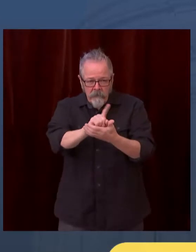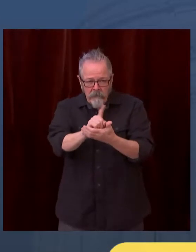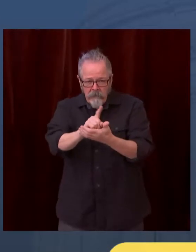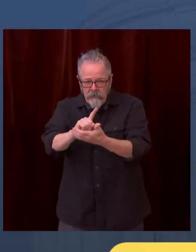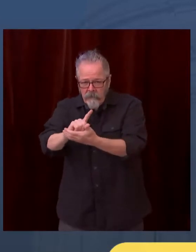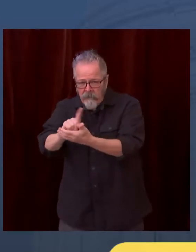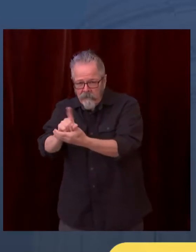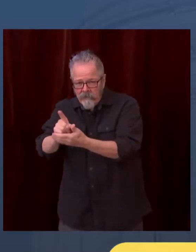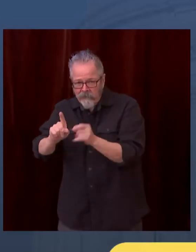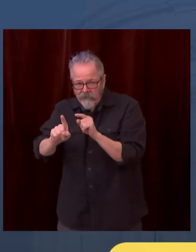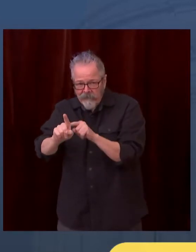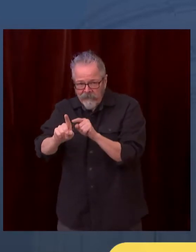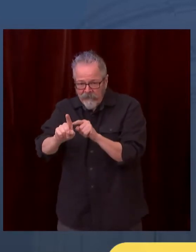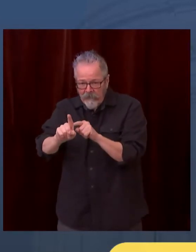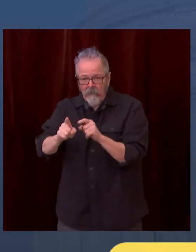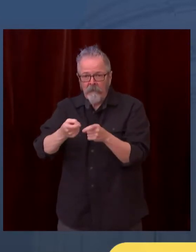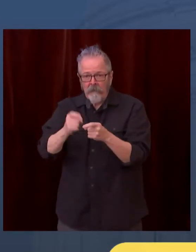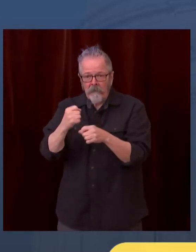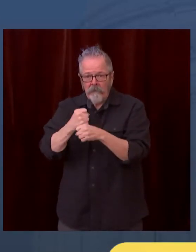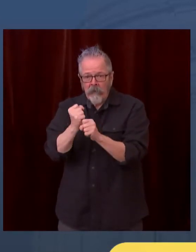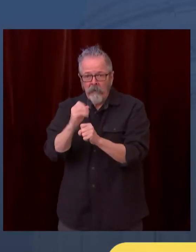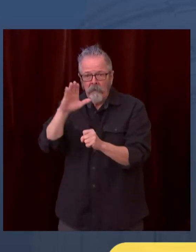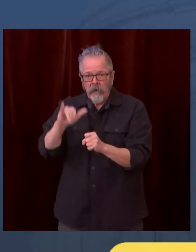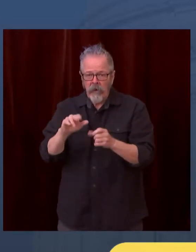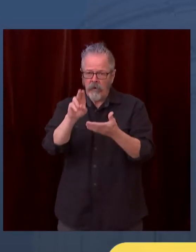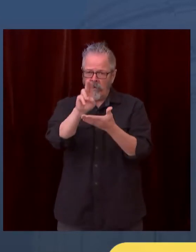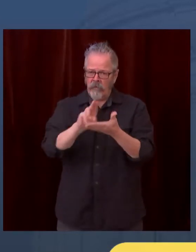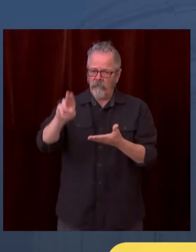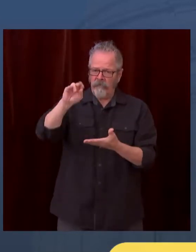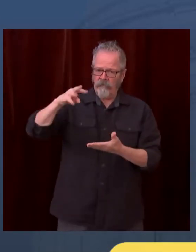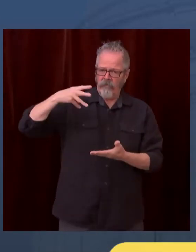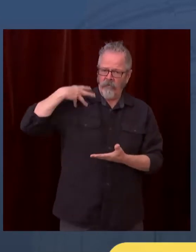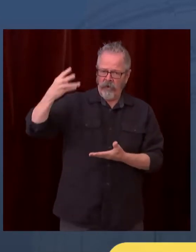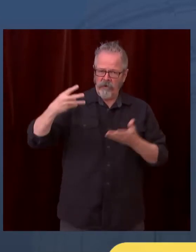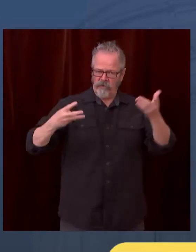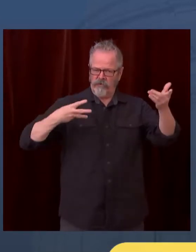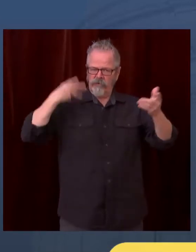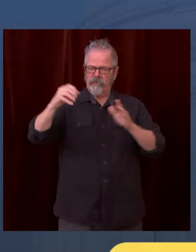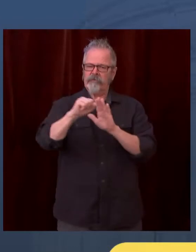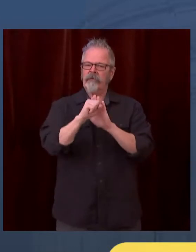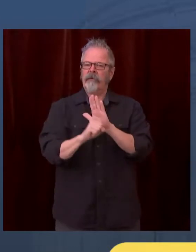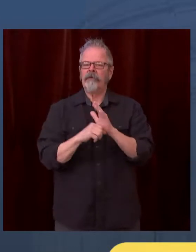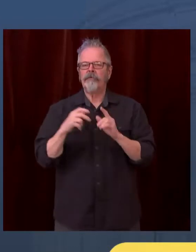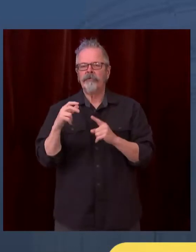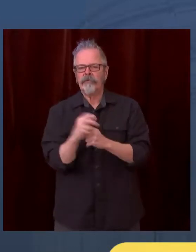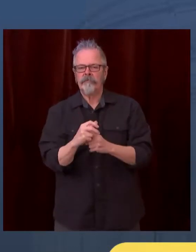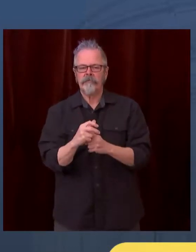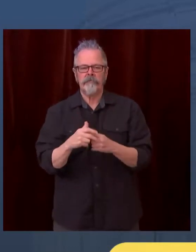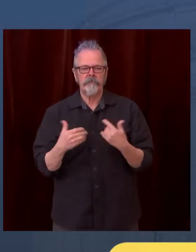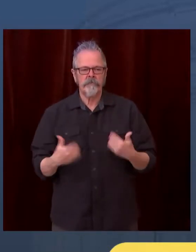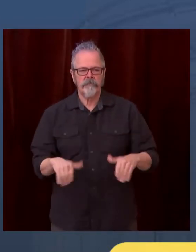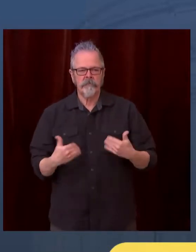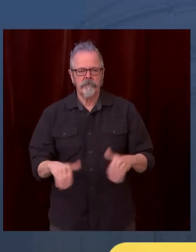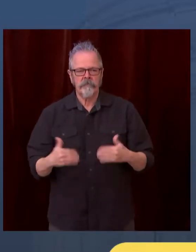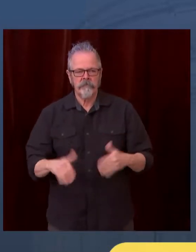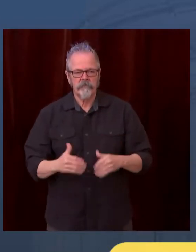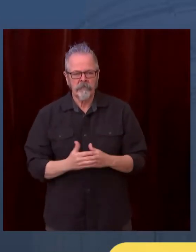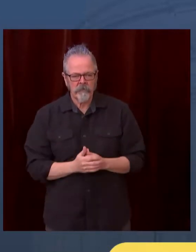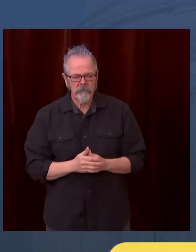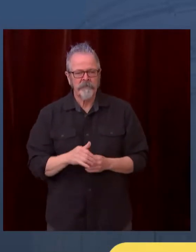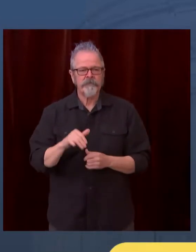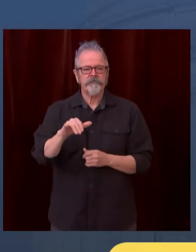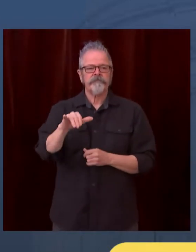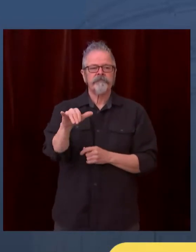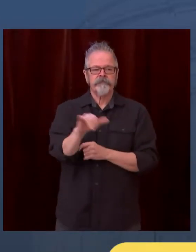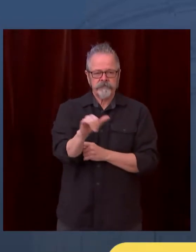was designed in part by Western Washington personnel and students led by Melissa Rice and her team, including